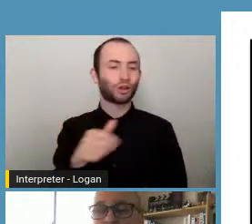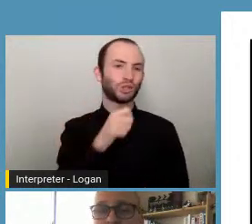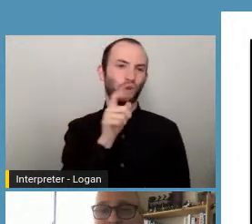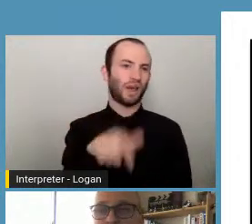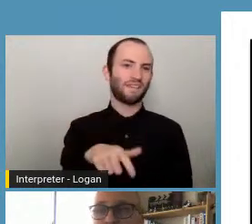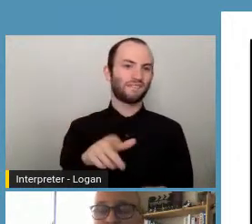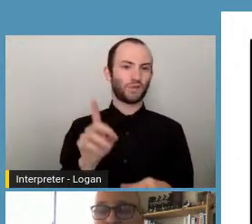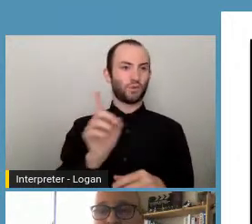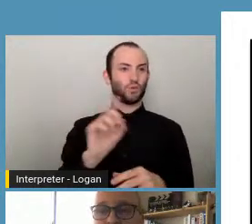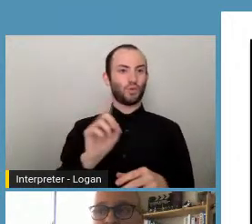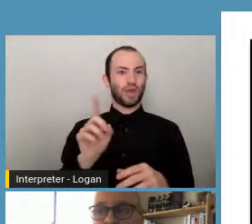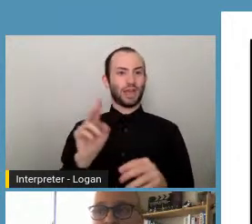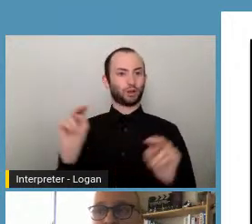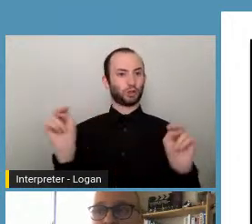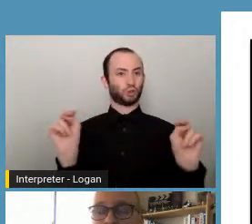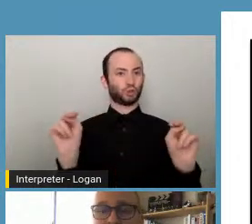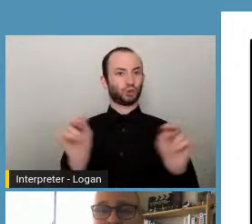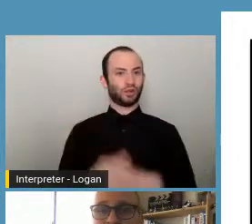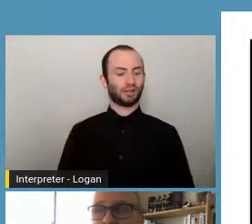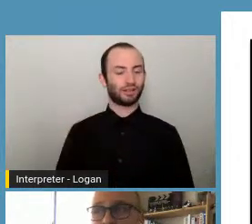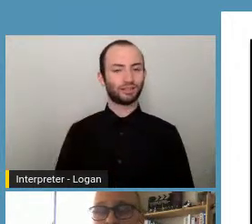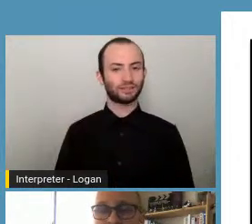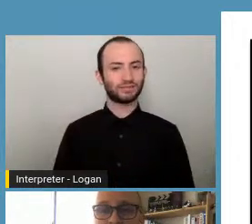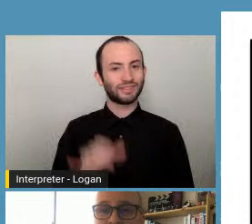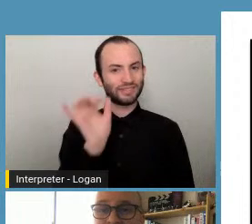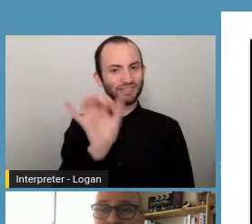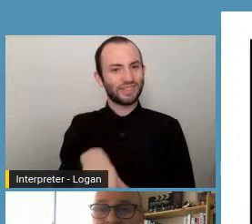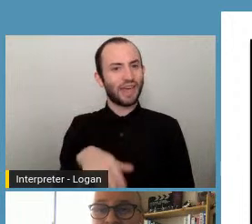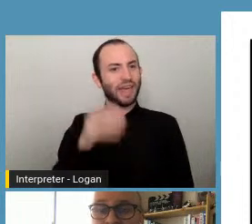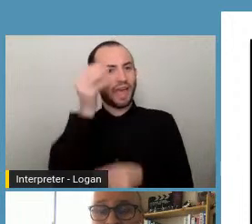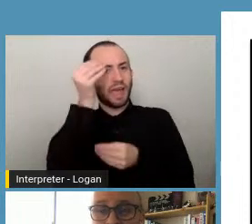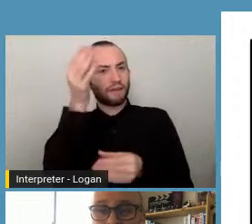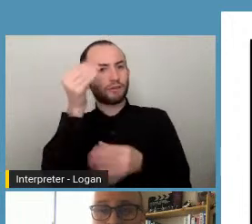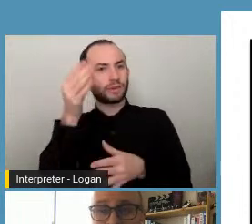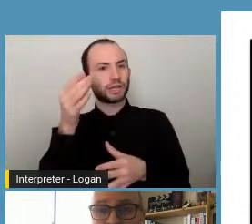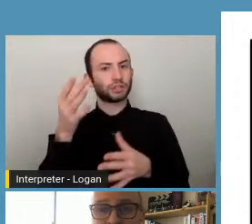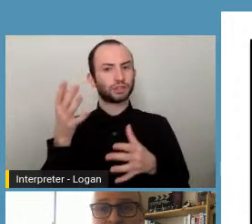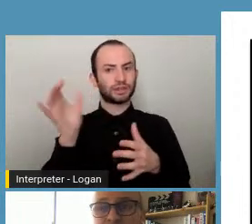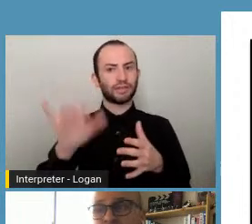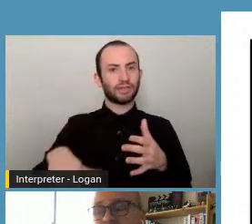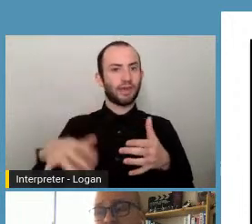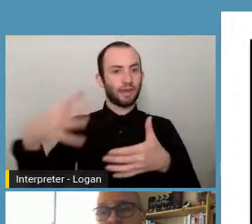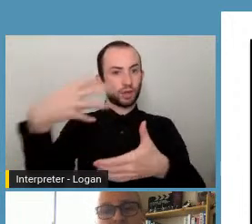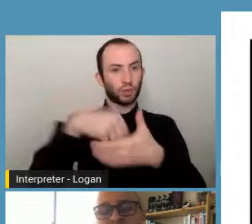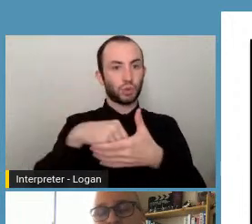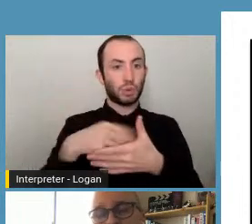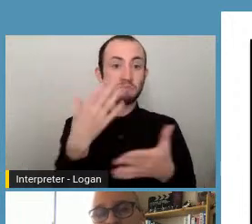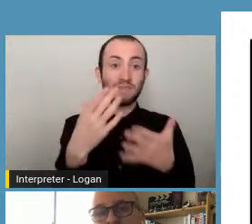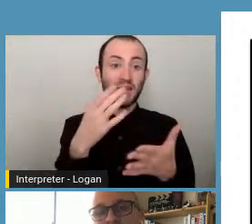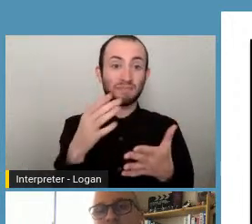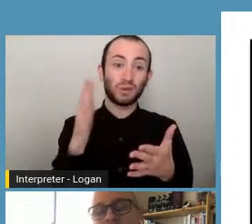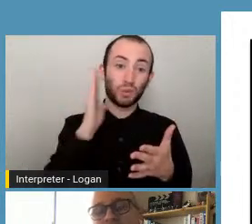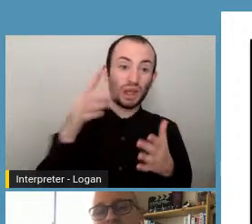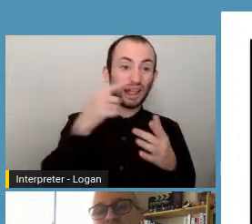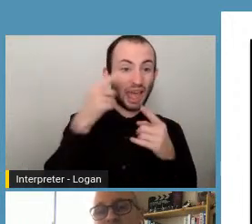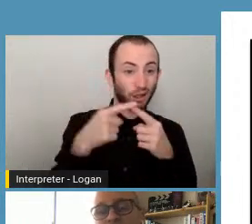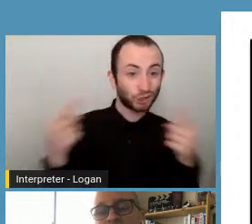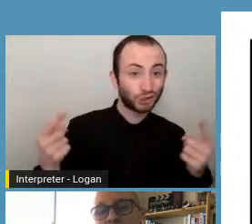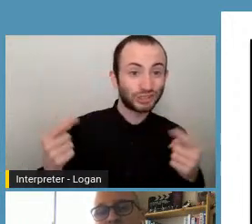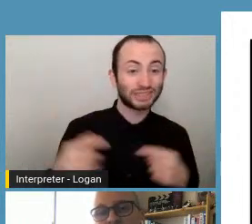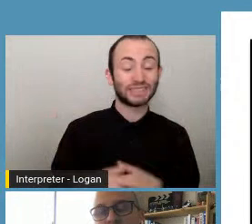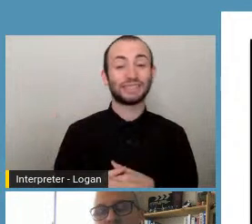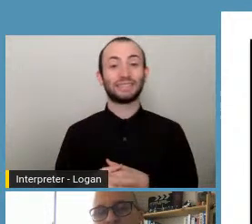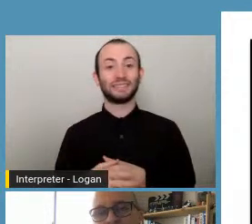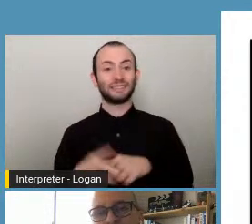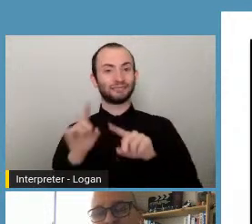material, is containing perhaps things that aren't hypoallergenic? There's a number of things that we